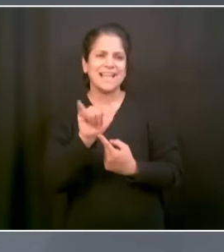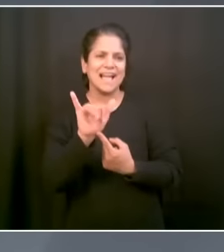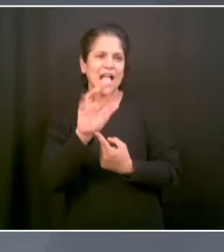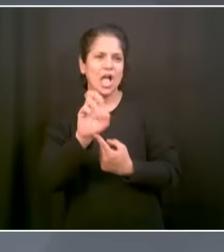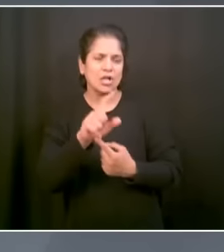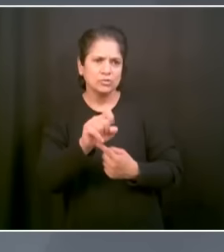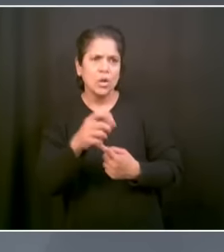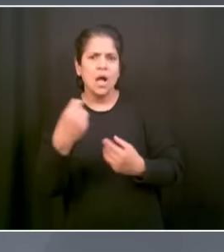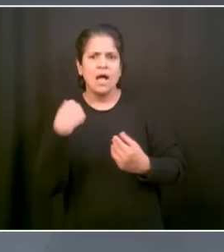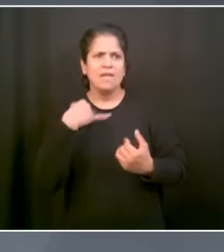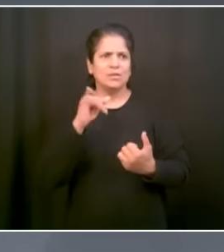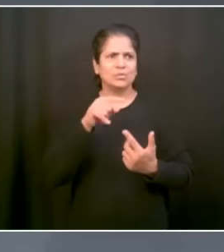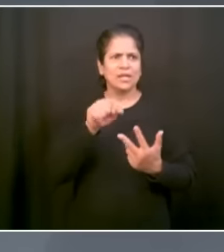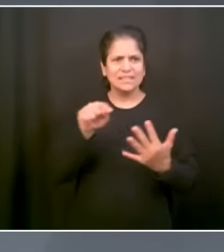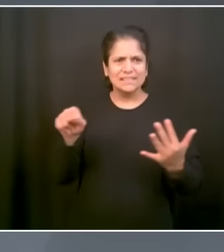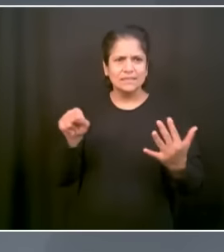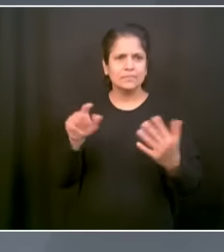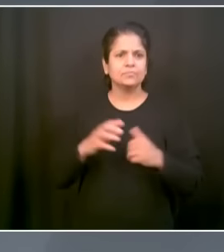Okay.